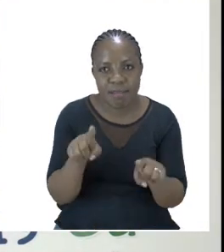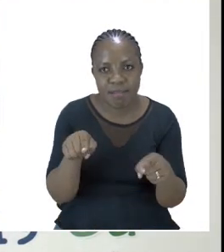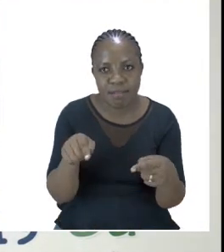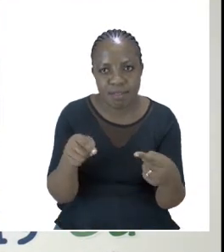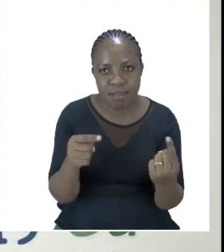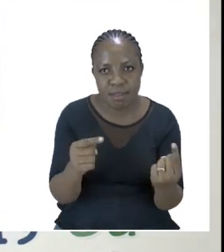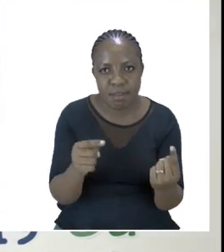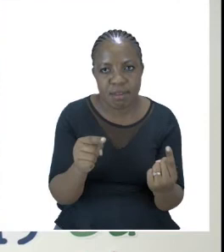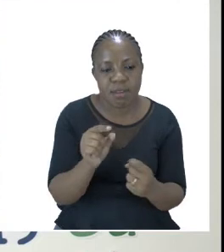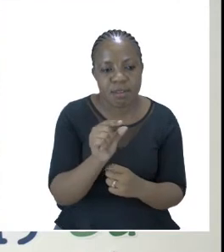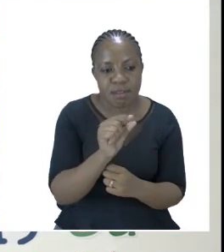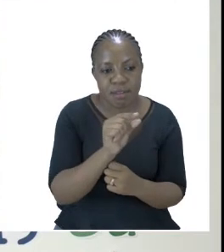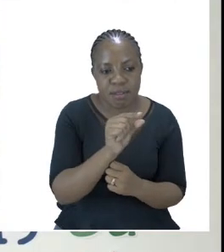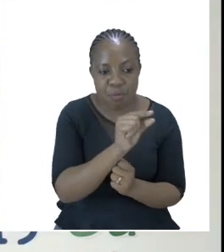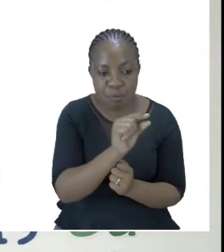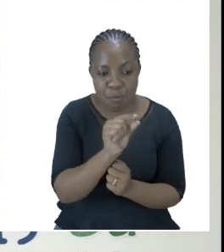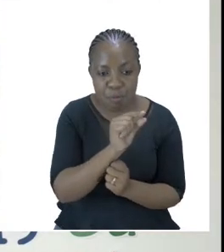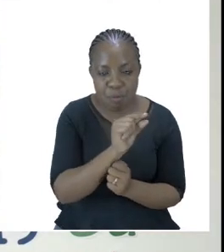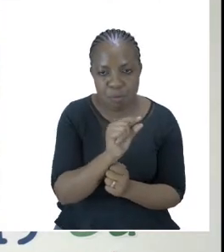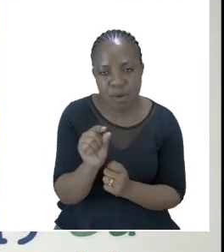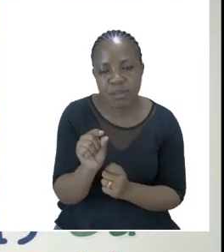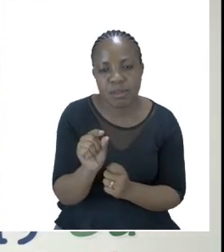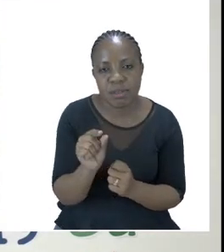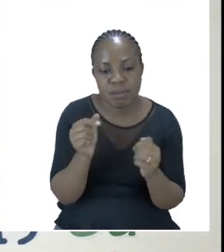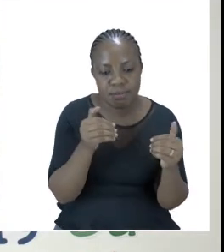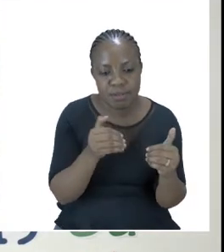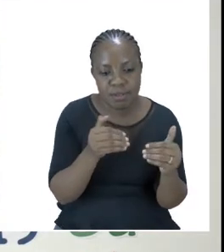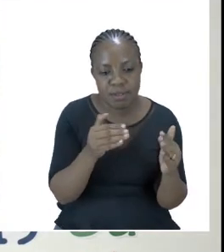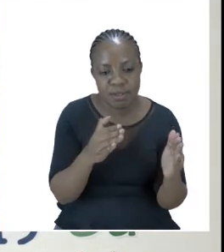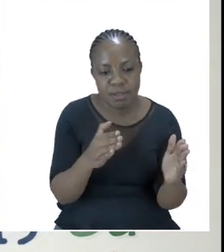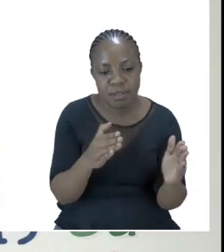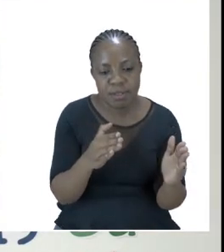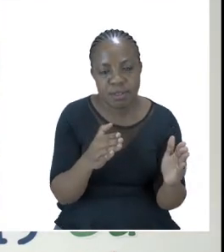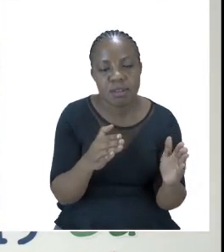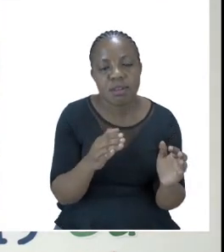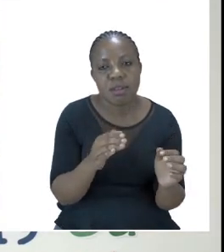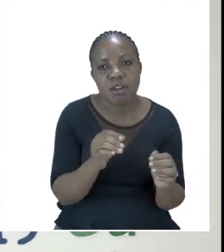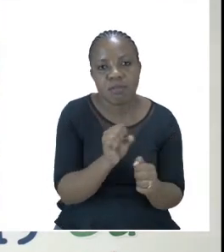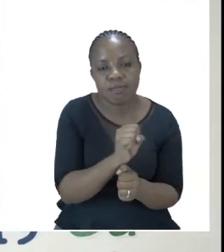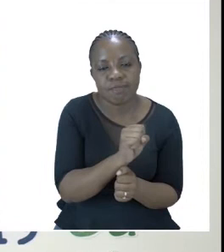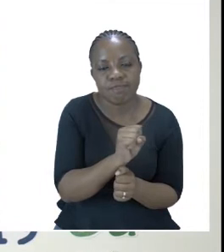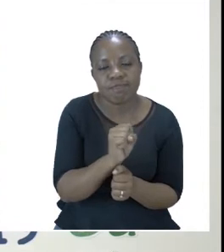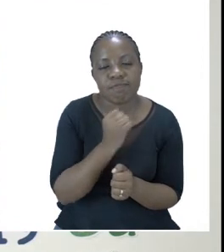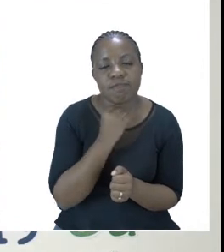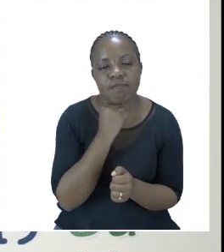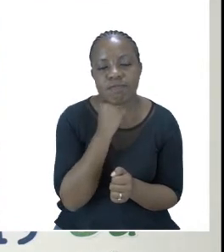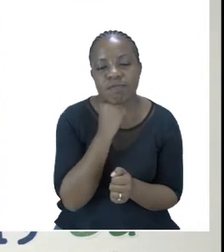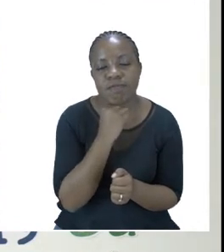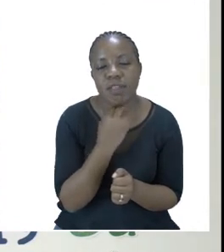its belly. And we have a picture of it in our